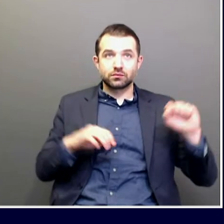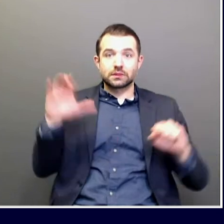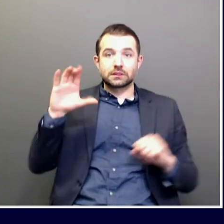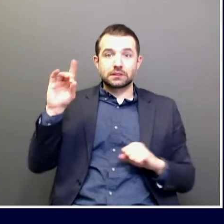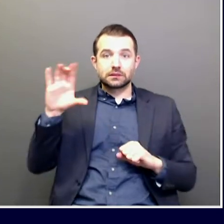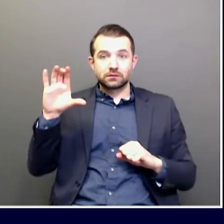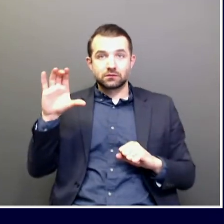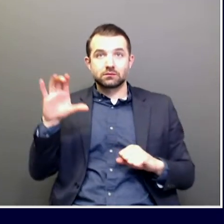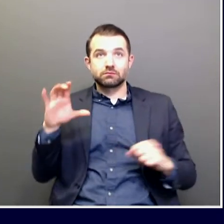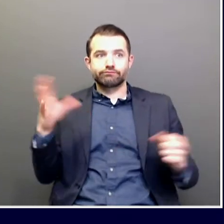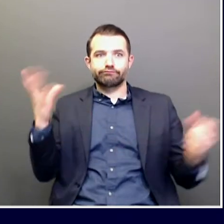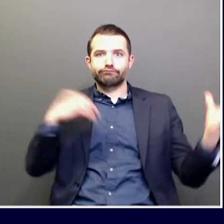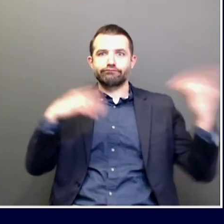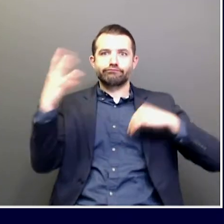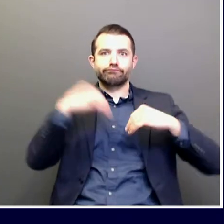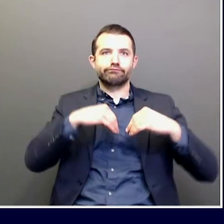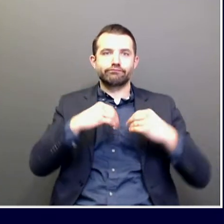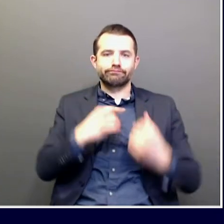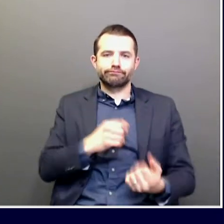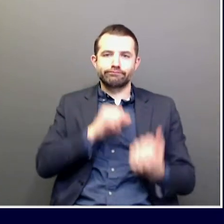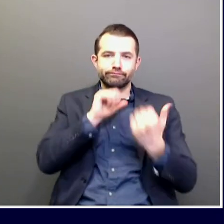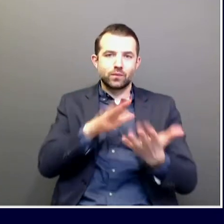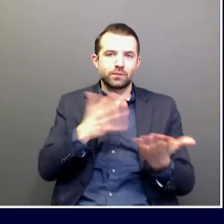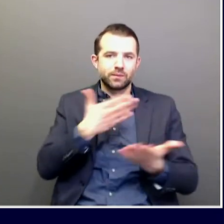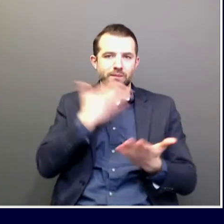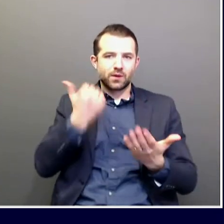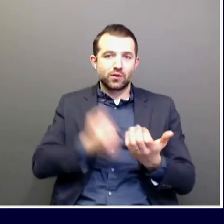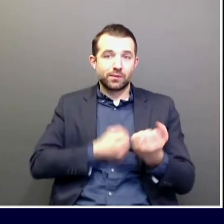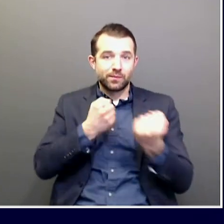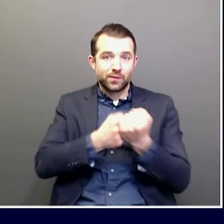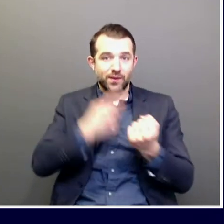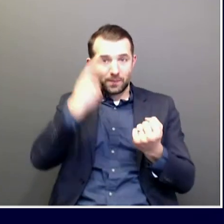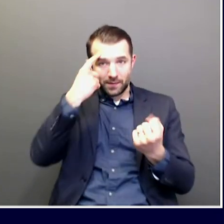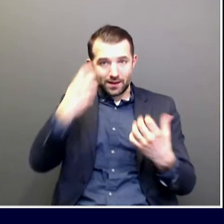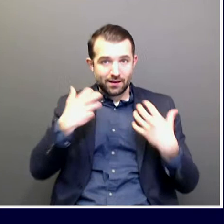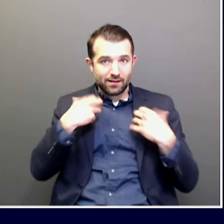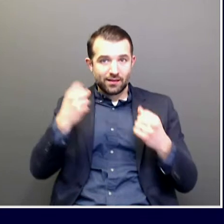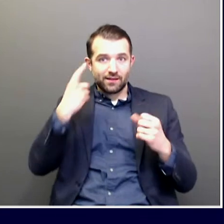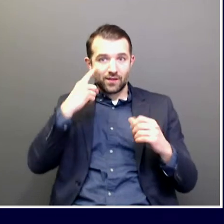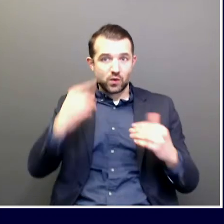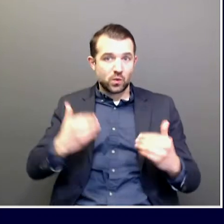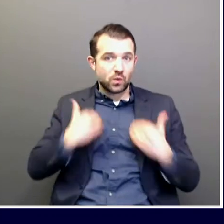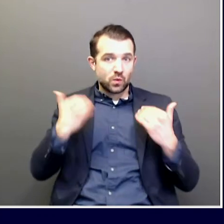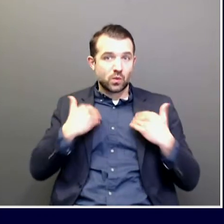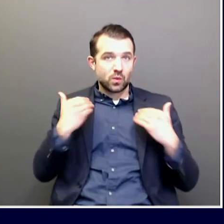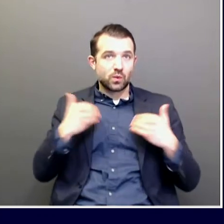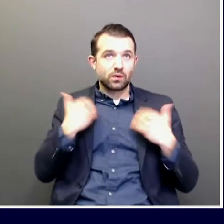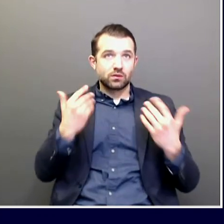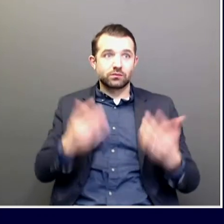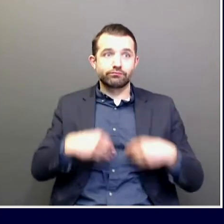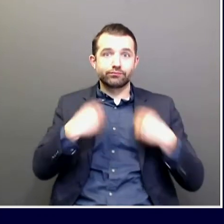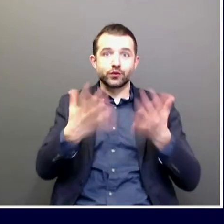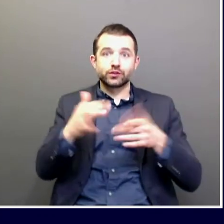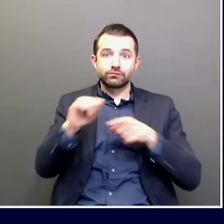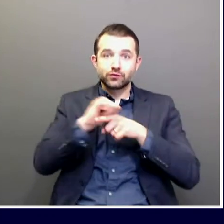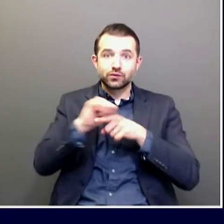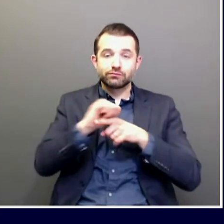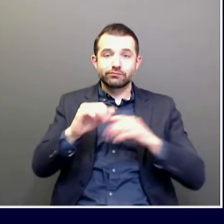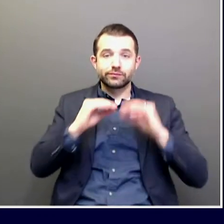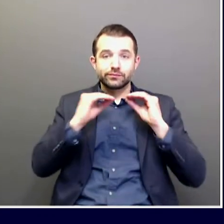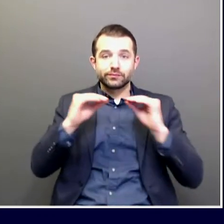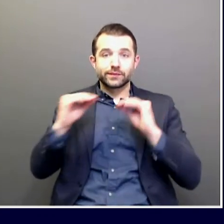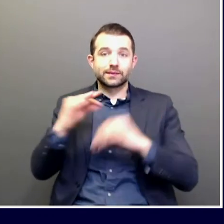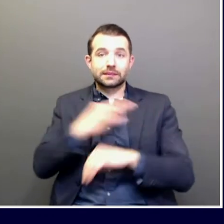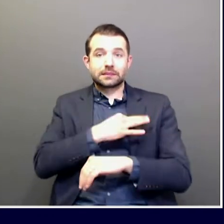options like telehealth to make sure that we are providing on-site in schools some of those supports, because we realize that the